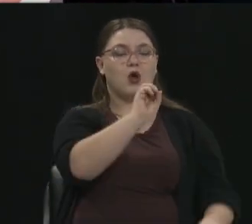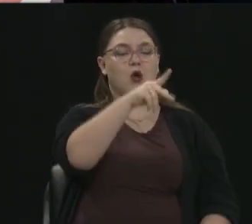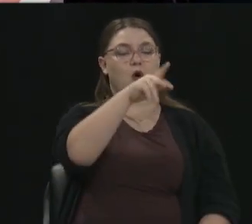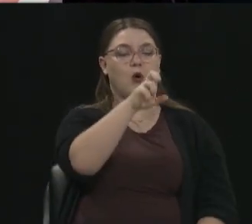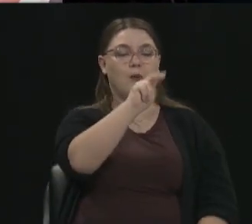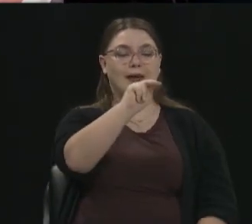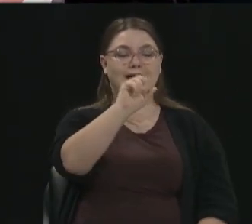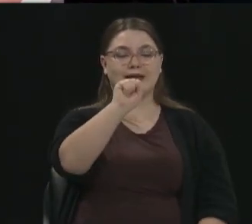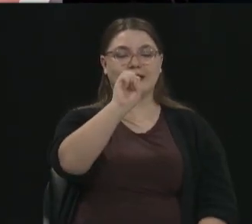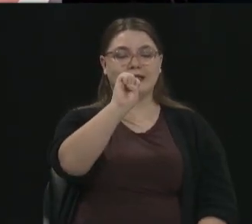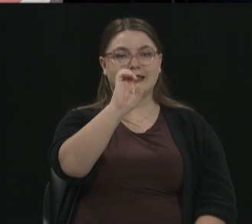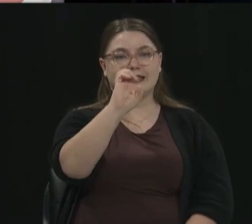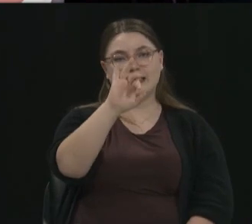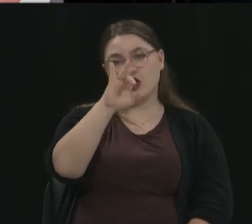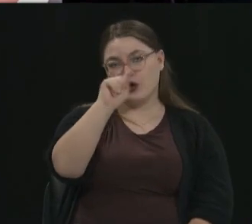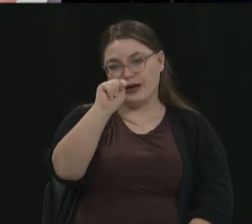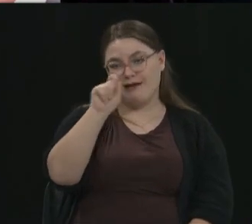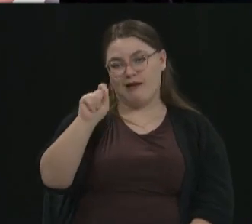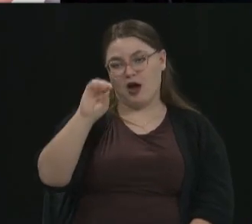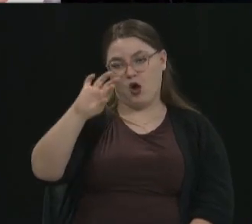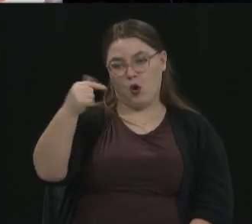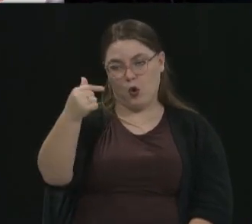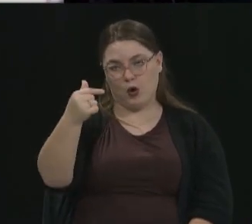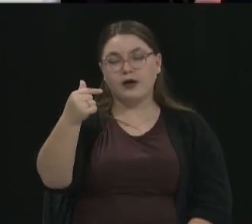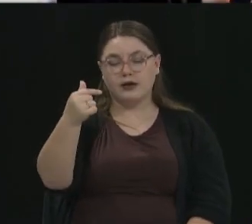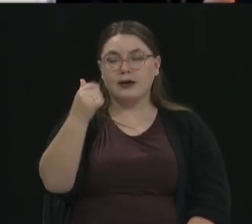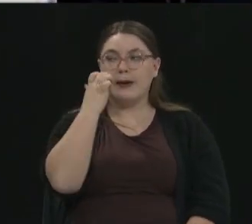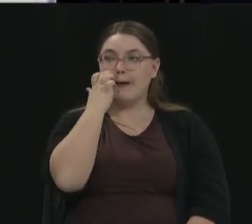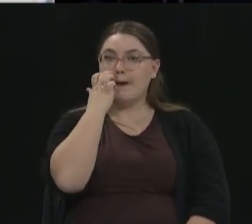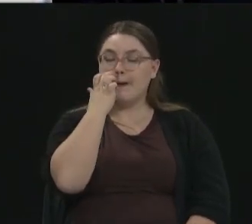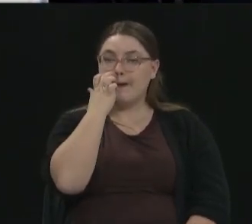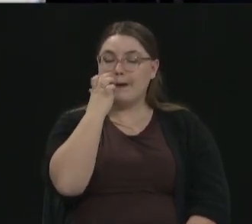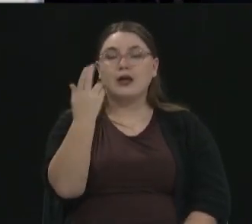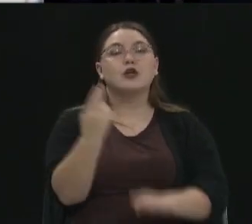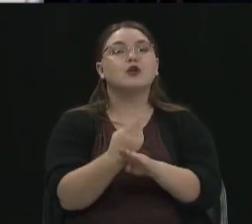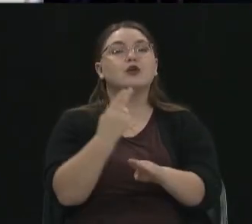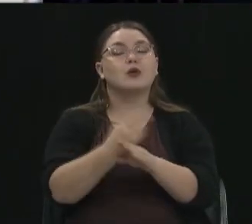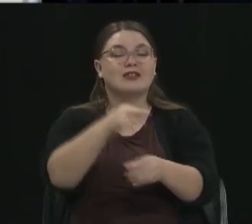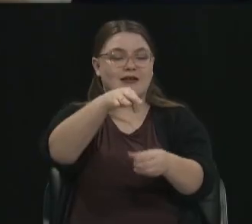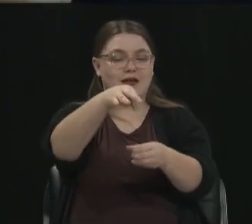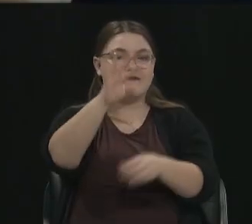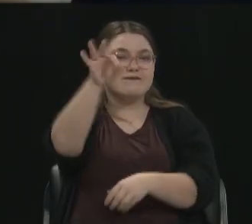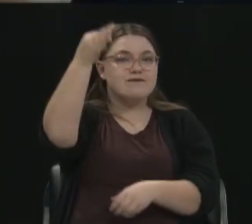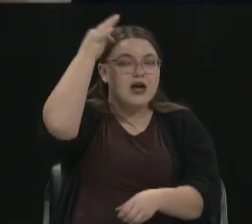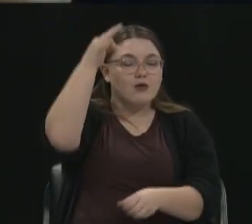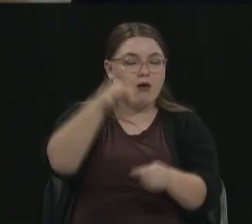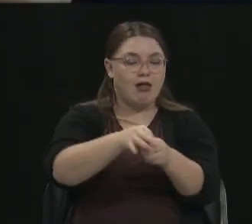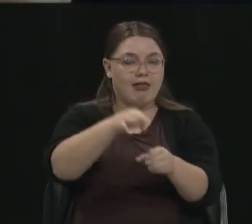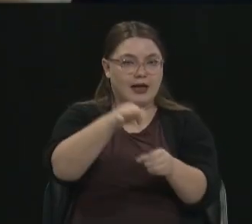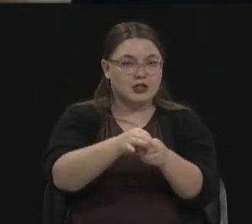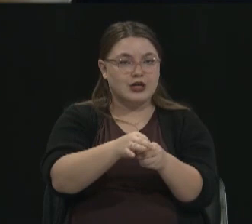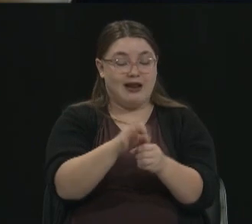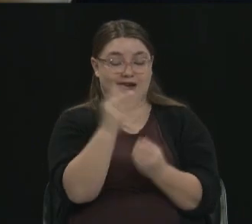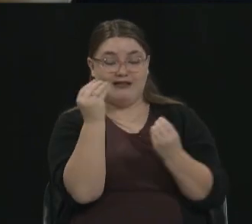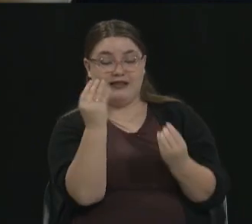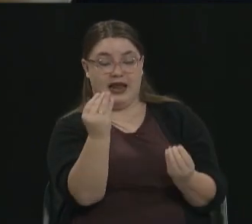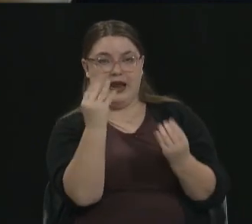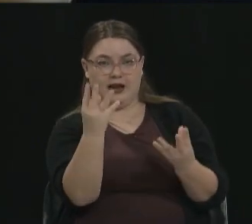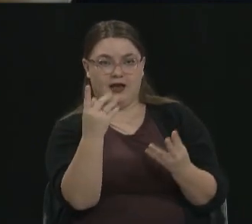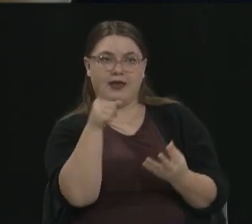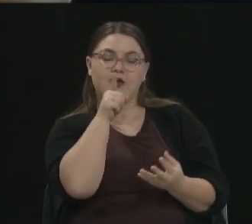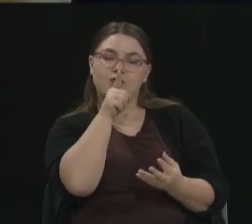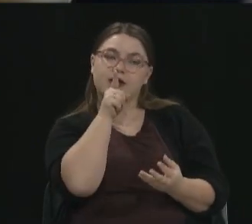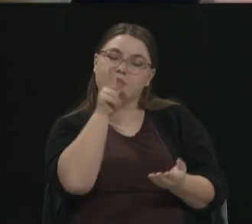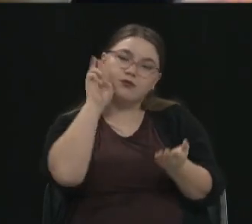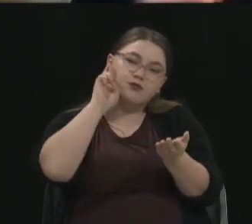Opensecrets.org. I've got it. Yeah. Well, They comb through federal election data for you and make it